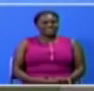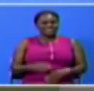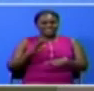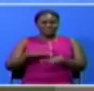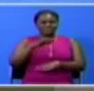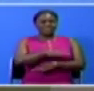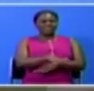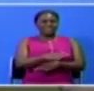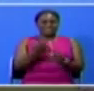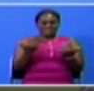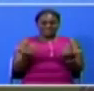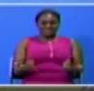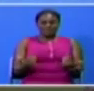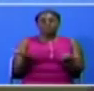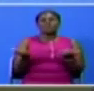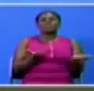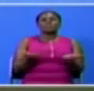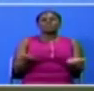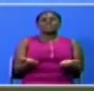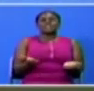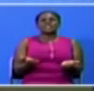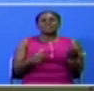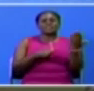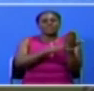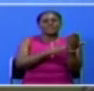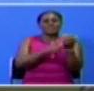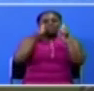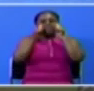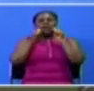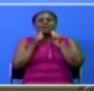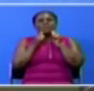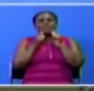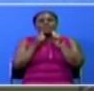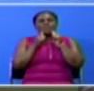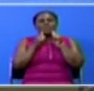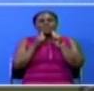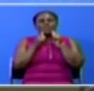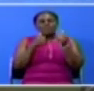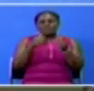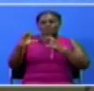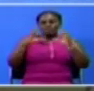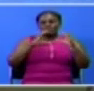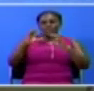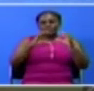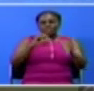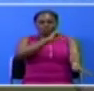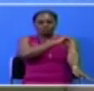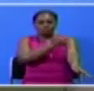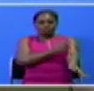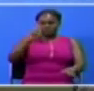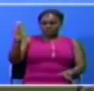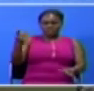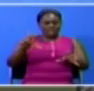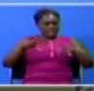Good evening. Time to catch up with the latest in the business world. My name is Abi Agina. And the Communications Authority of Kenya has